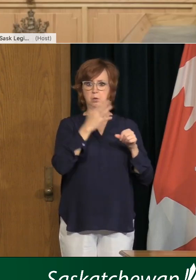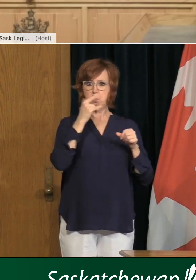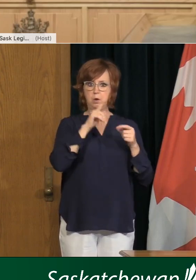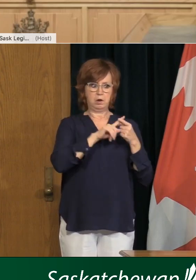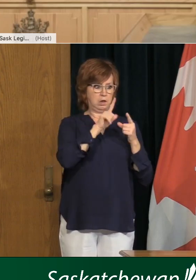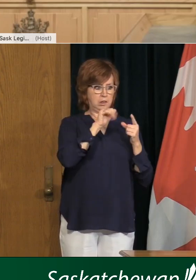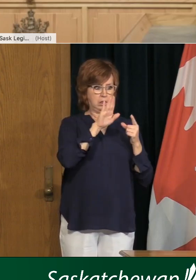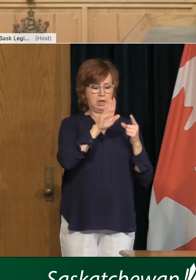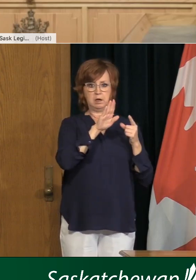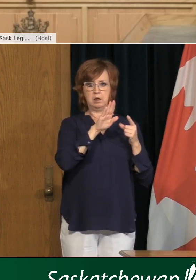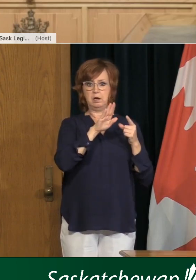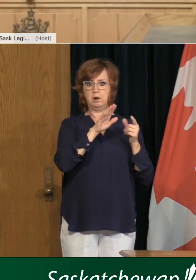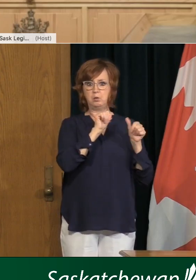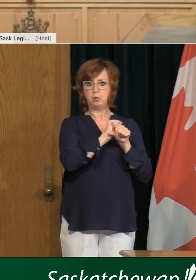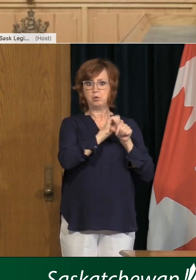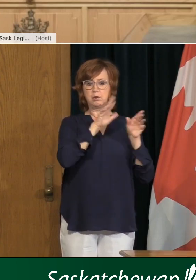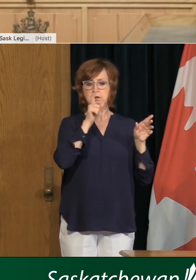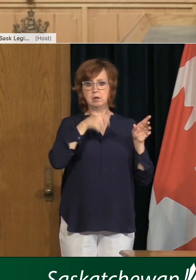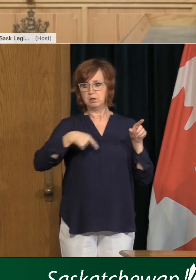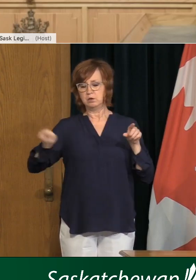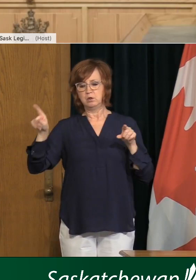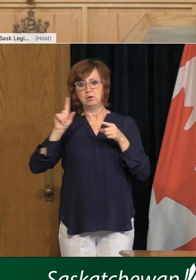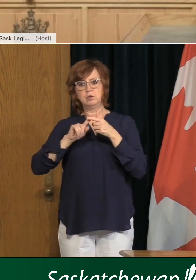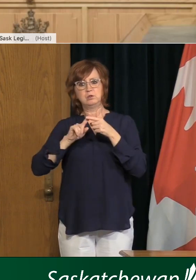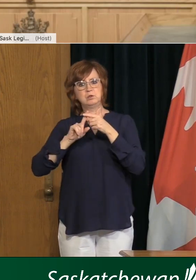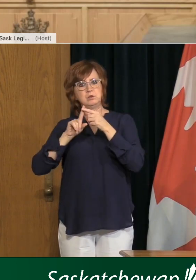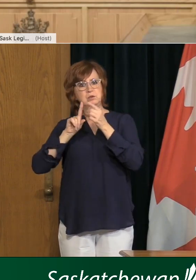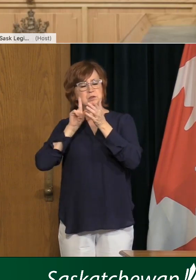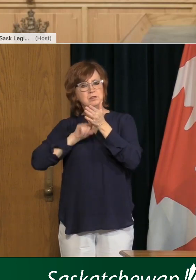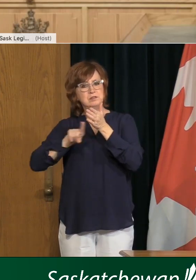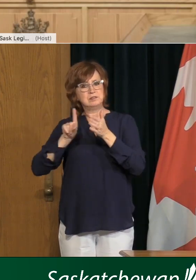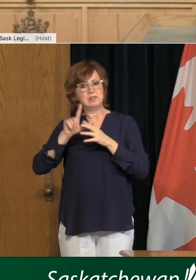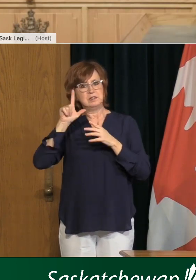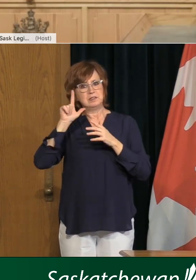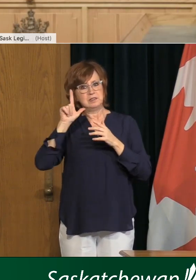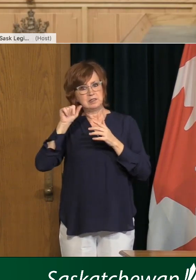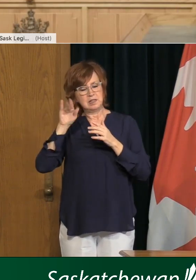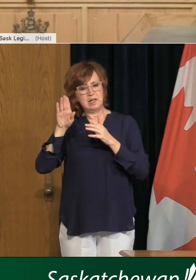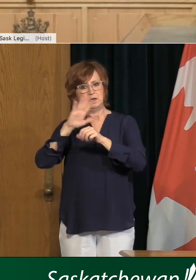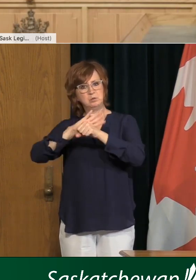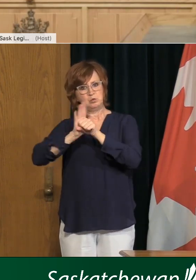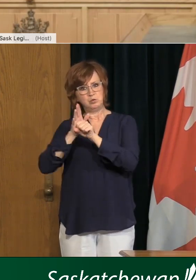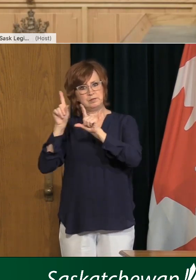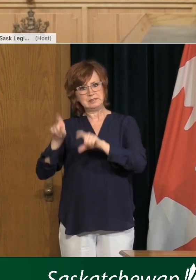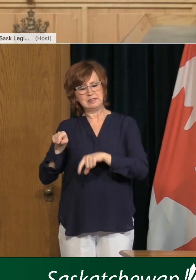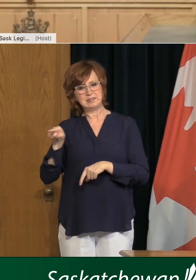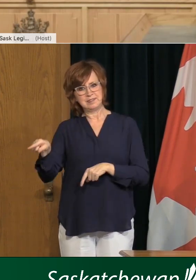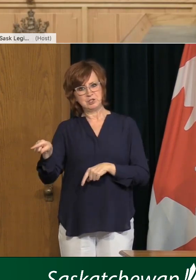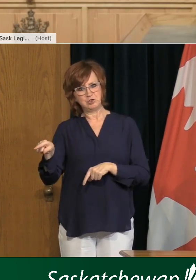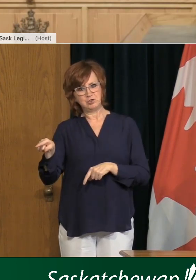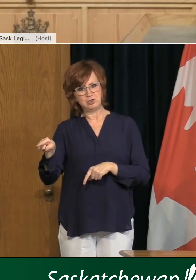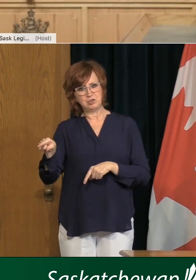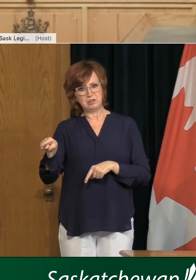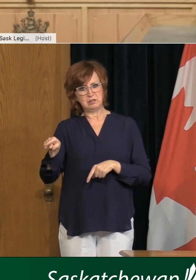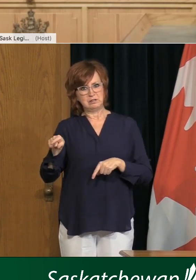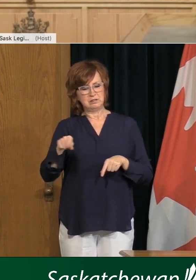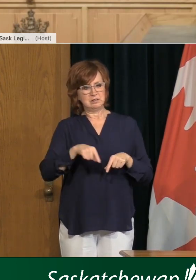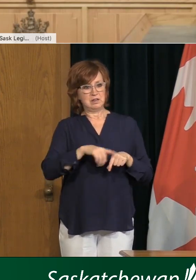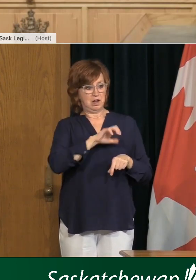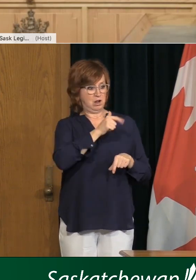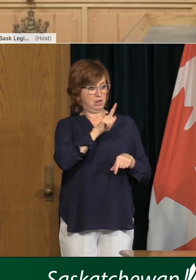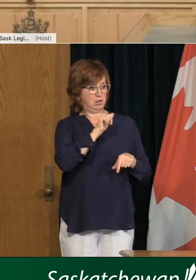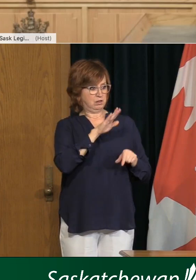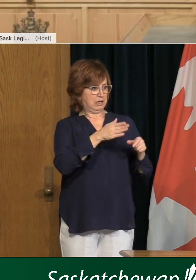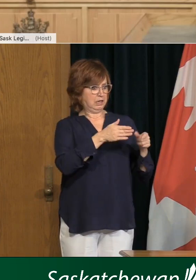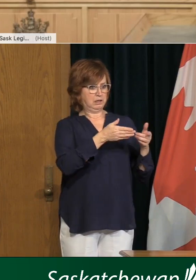Chemistry testing, for example, lots of those people are now doing COVID-19 testing. And so any service resumption